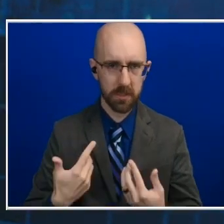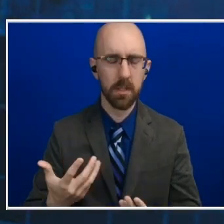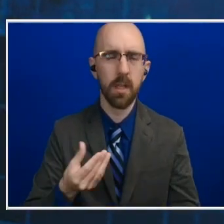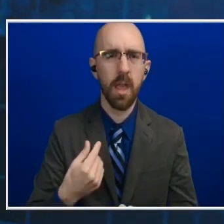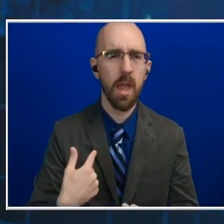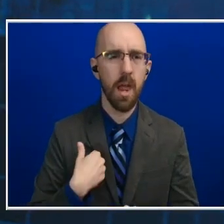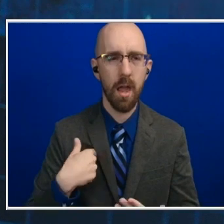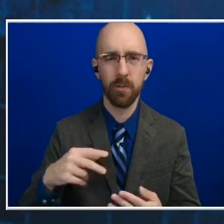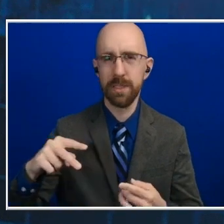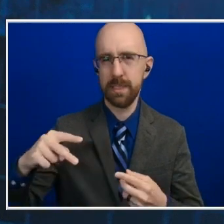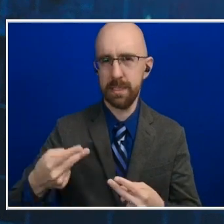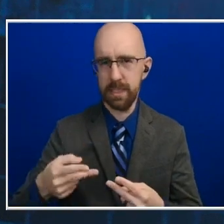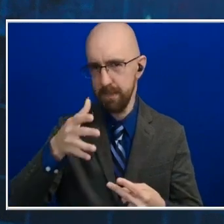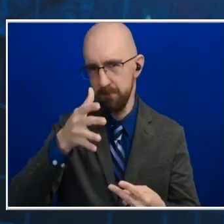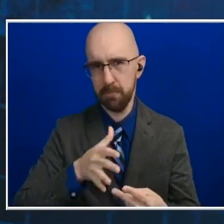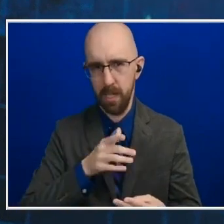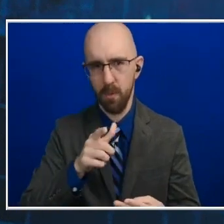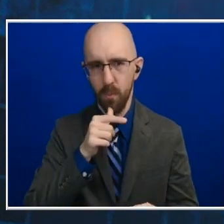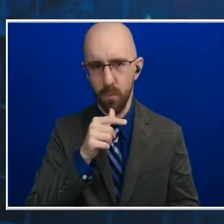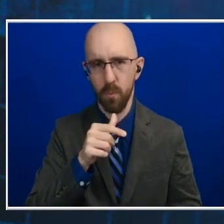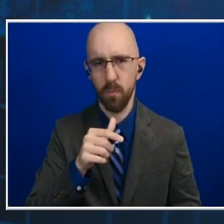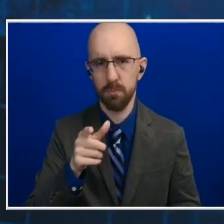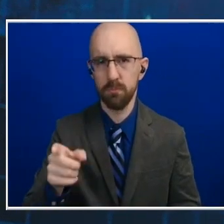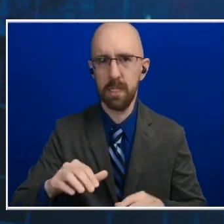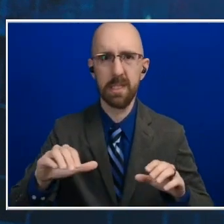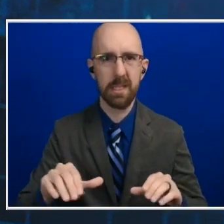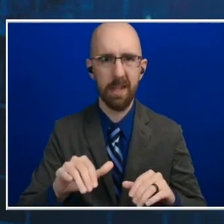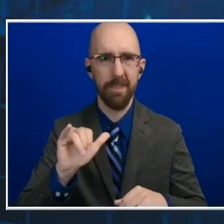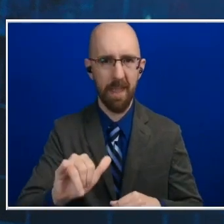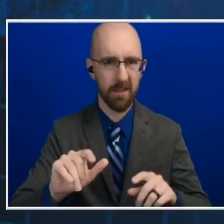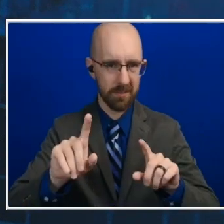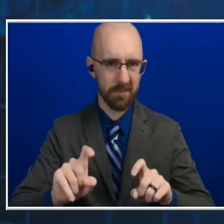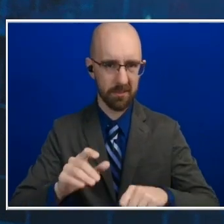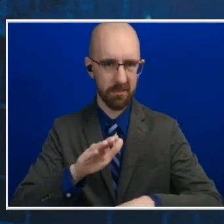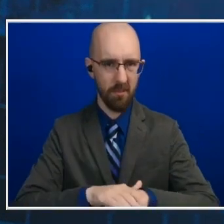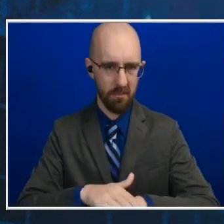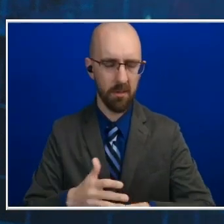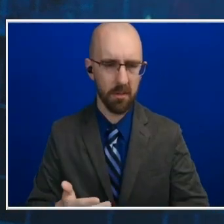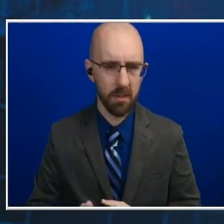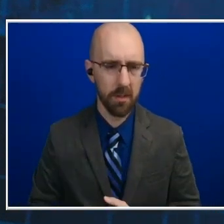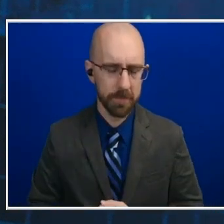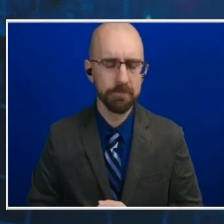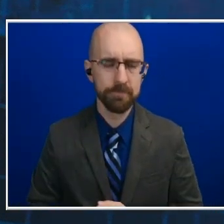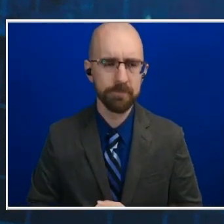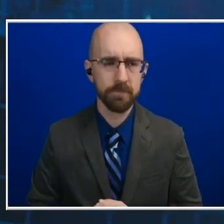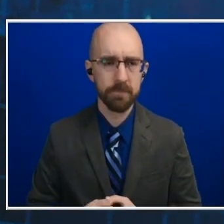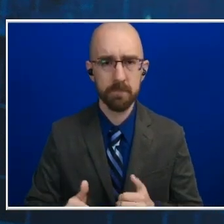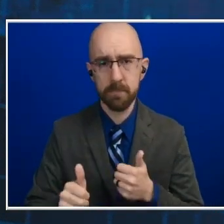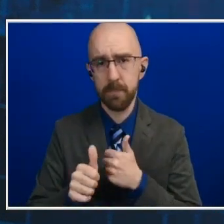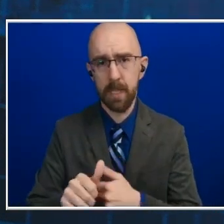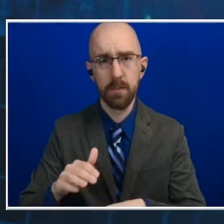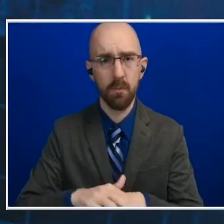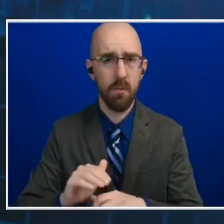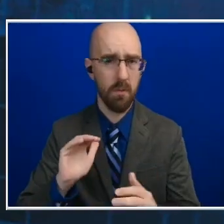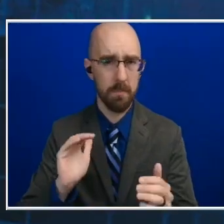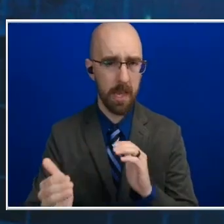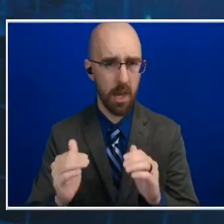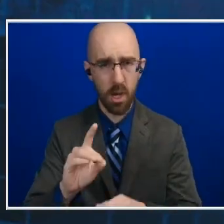male that they did the test on, and based on comparing it to all the data and stuff, they said that I had